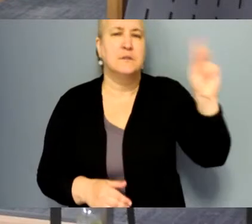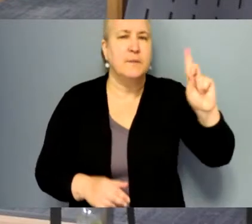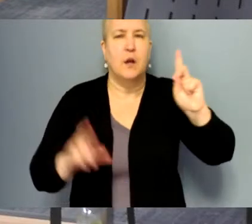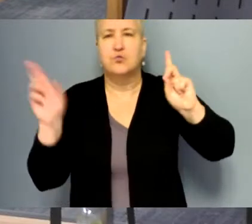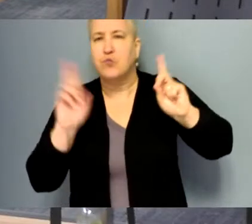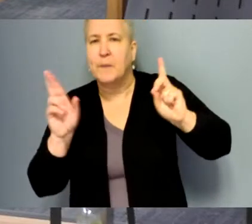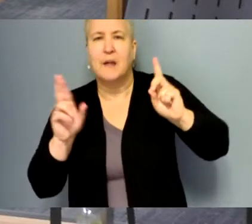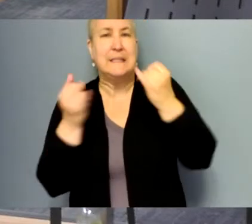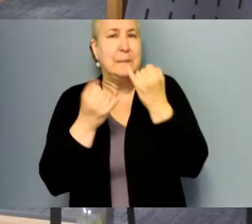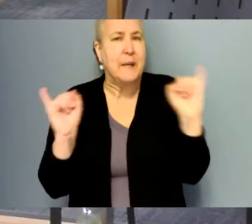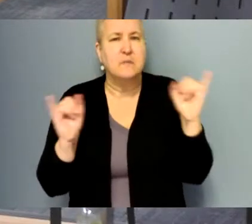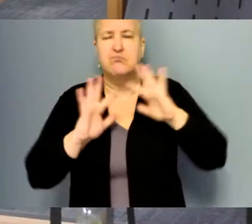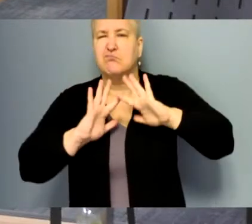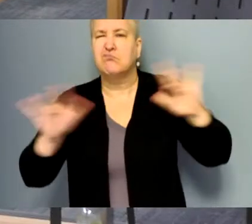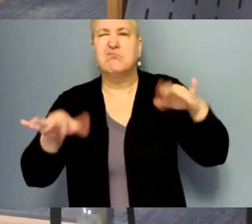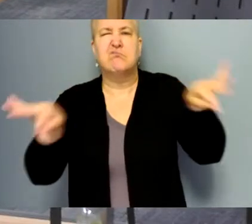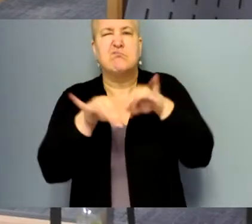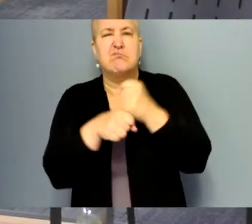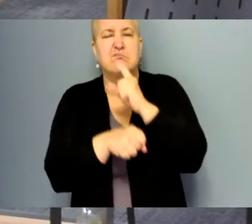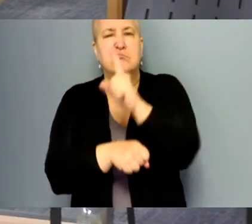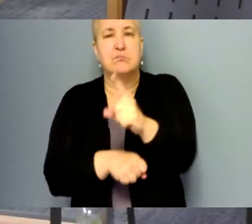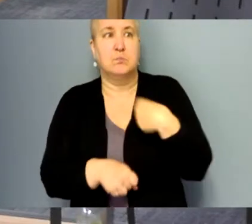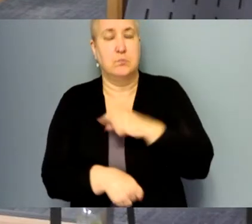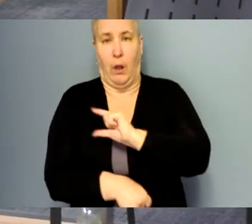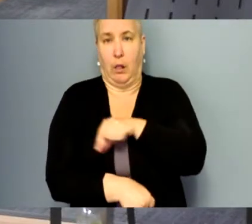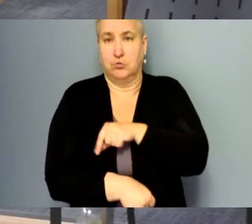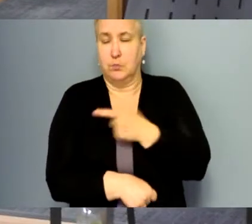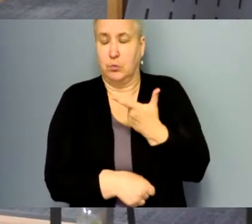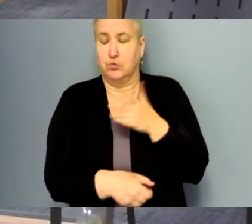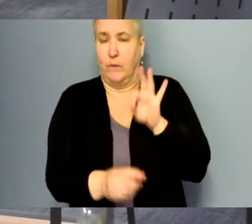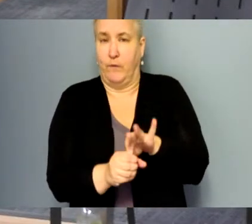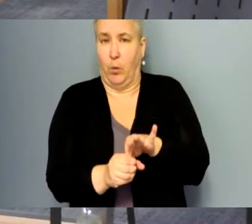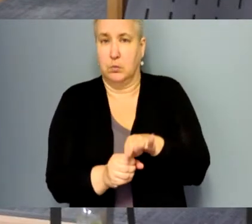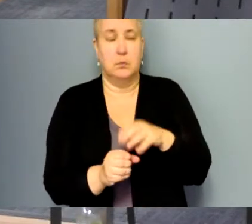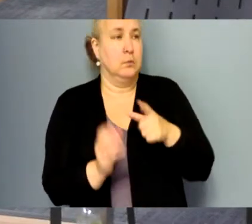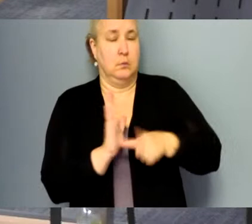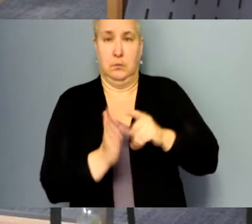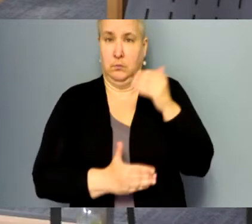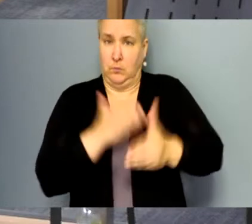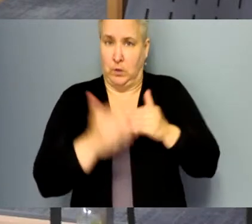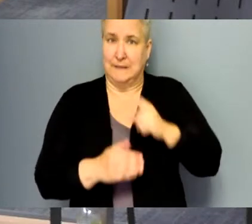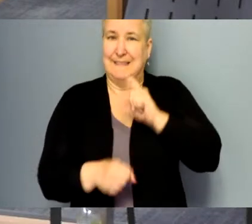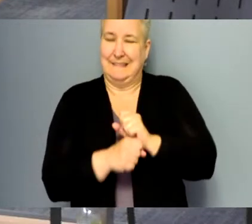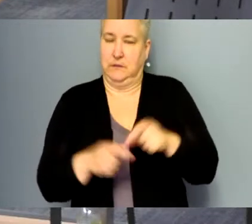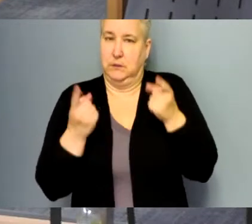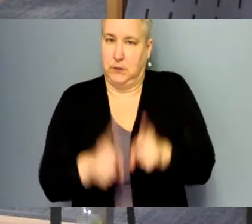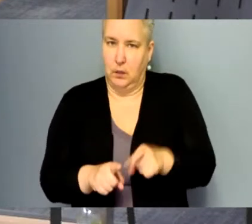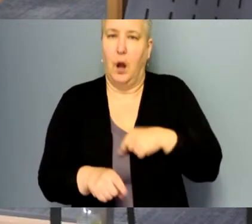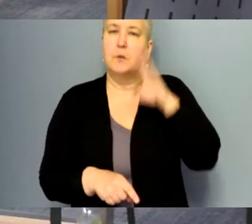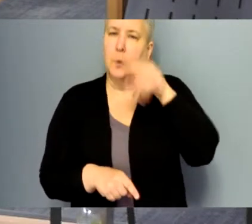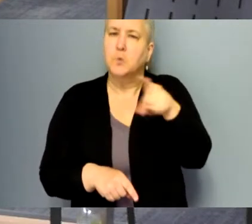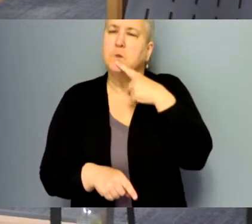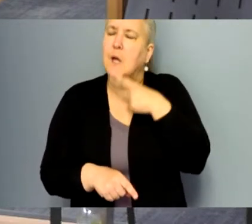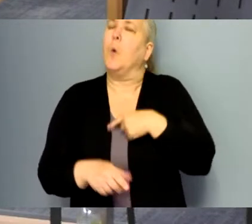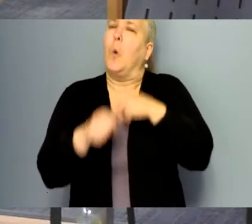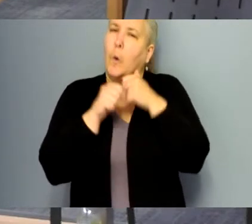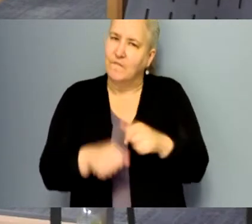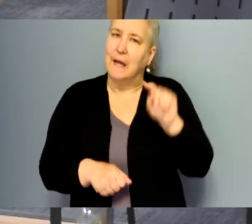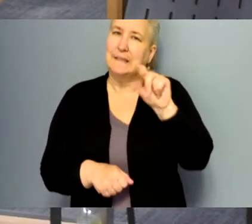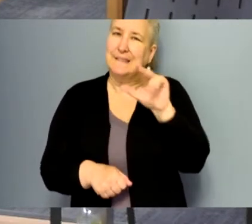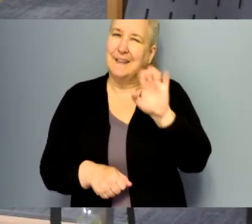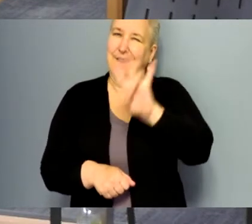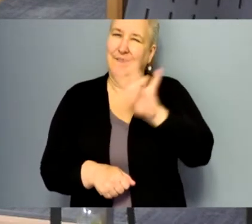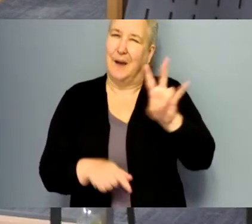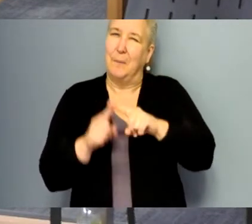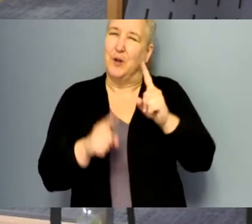Republicans, Independents, just to make sure that they are eligible to vote, that the review process is done. I know you guys say that you follow Title 77, but you guys